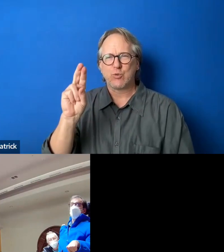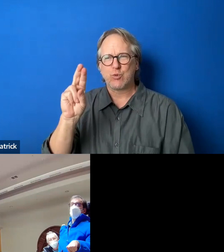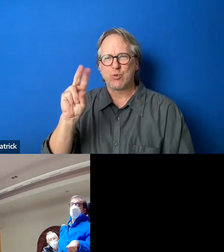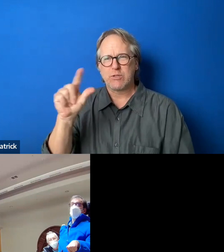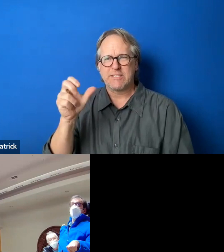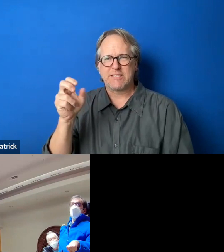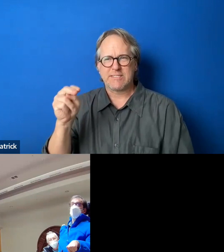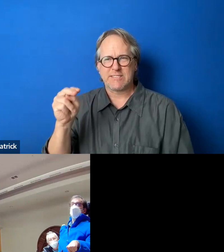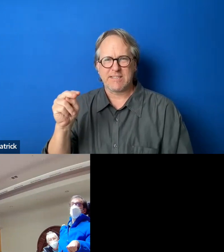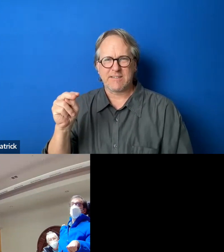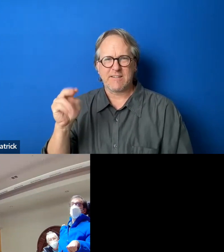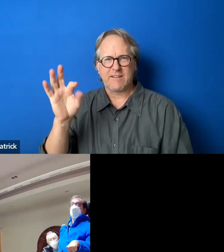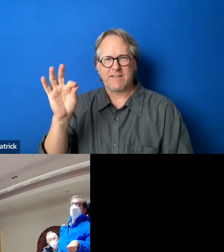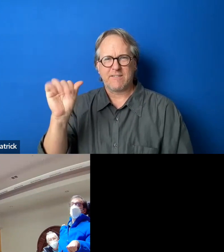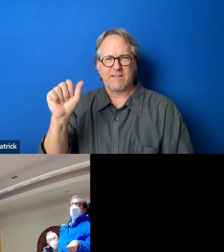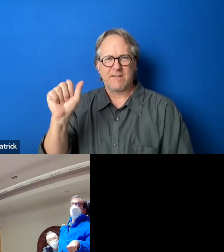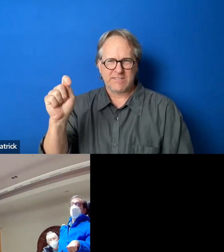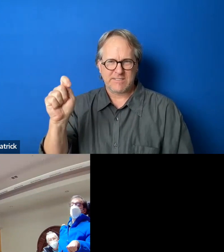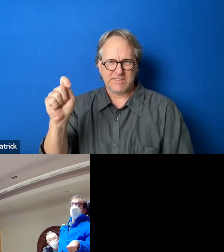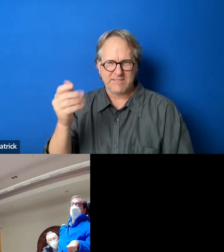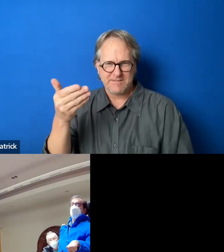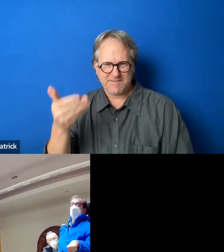The Reverend Suzanne Fast.